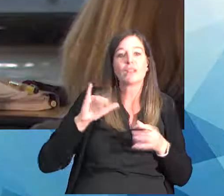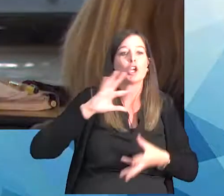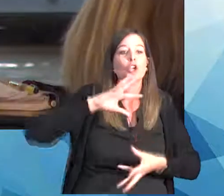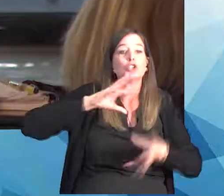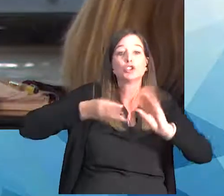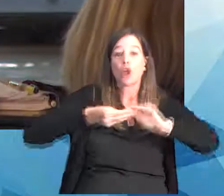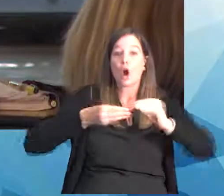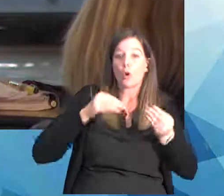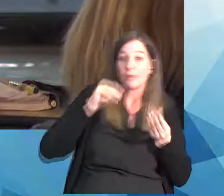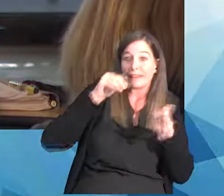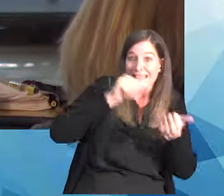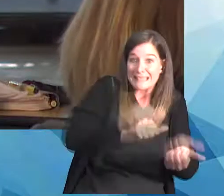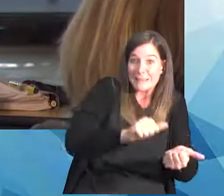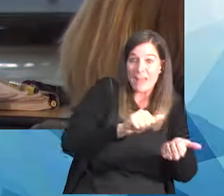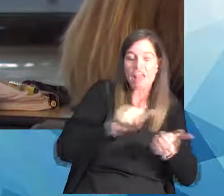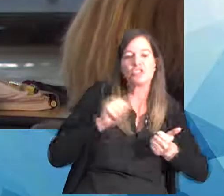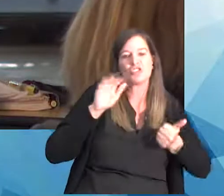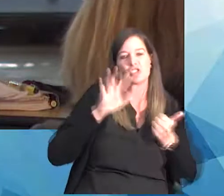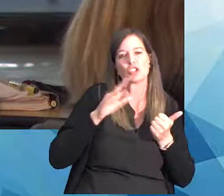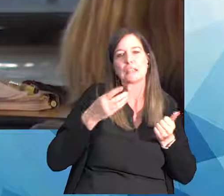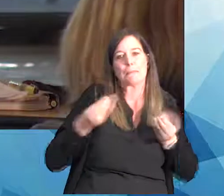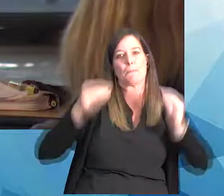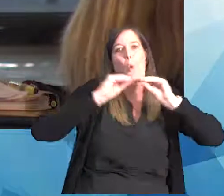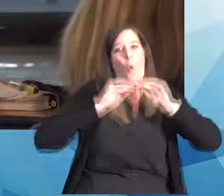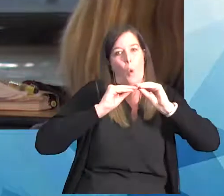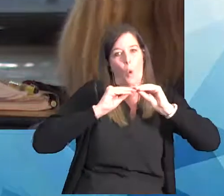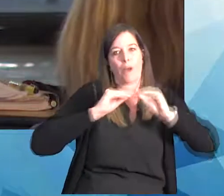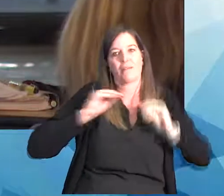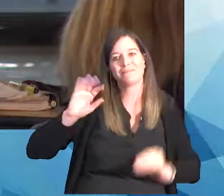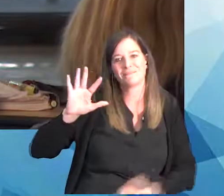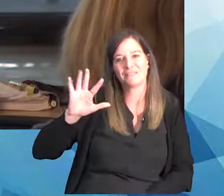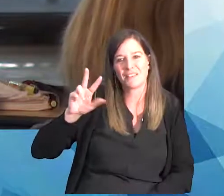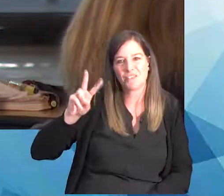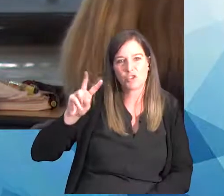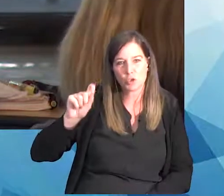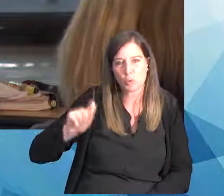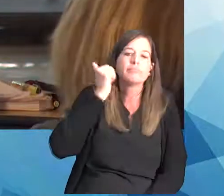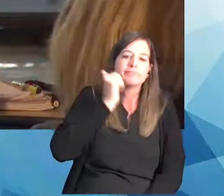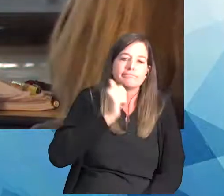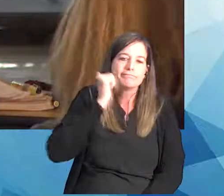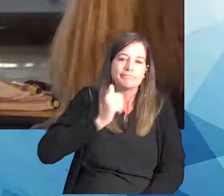$923,000 when we compare that to last year's amount of